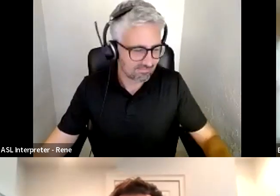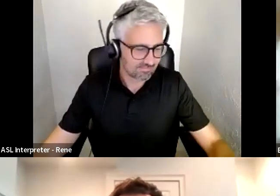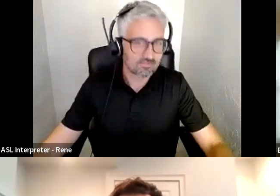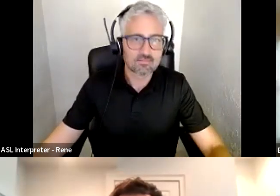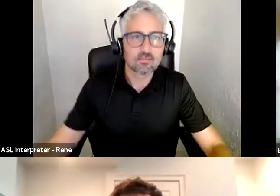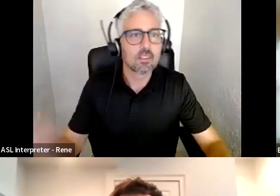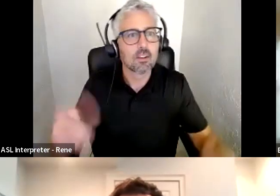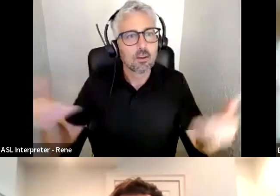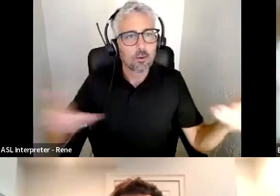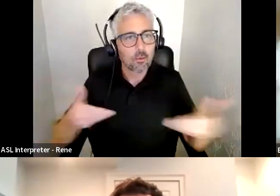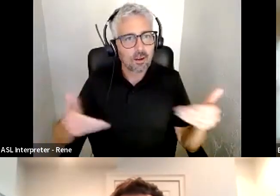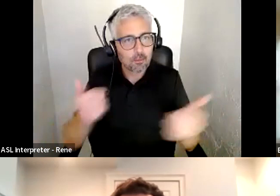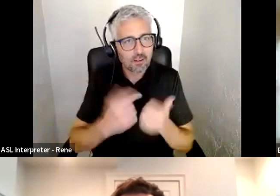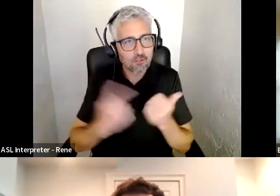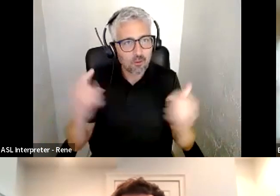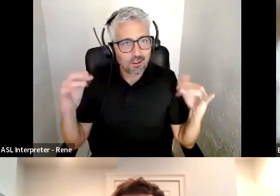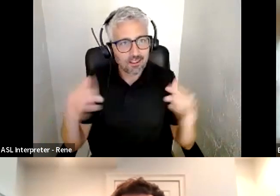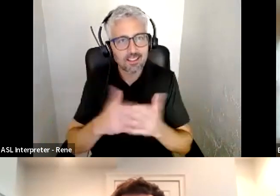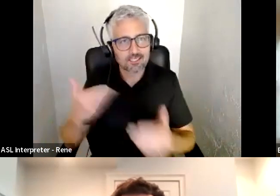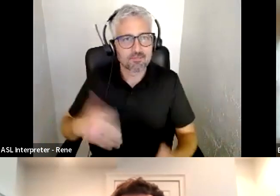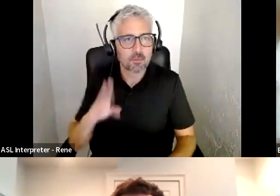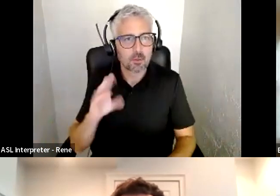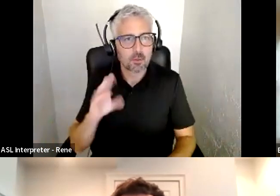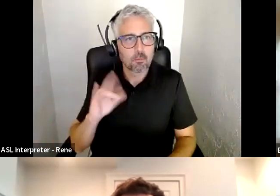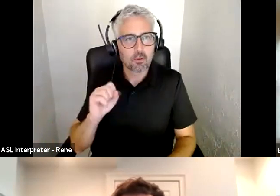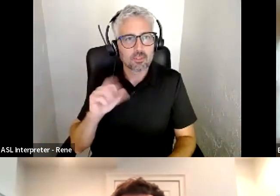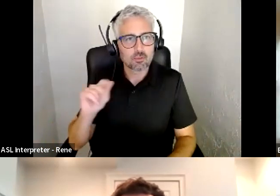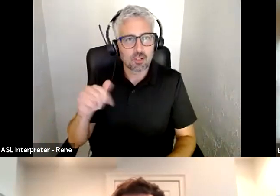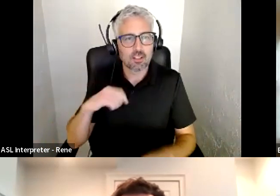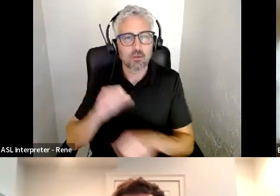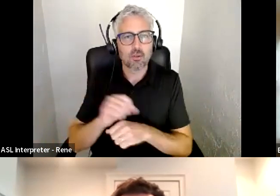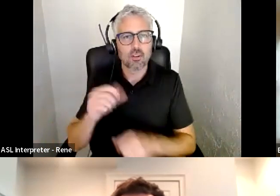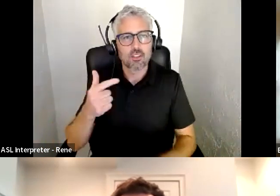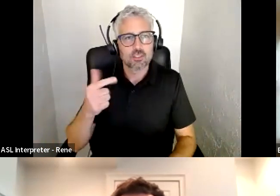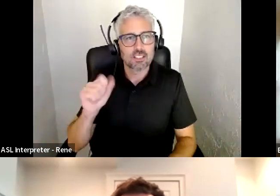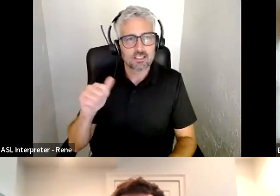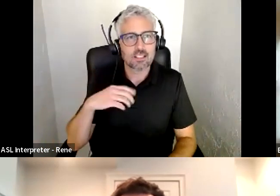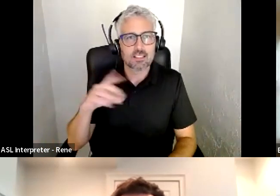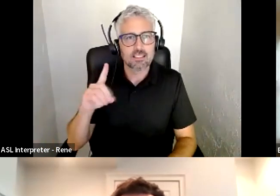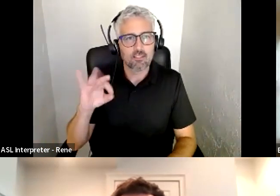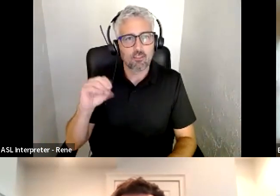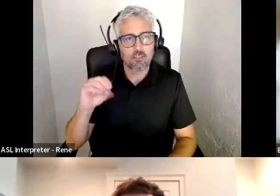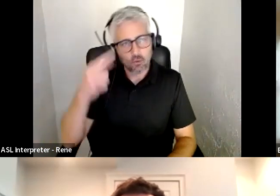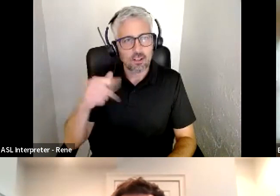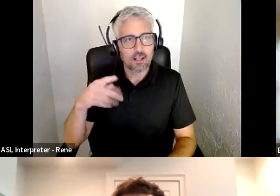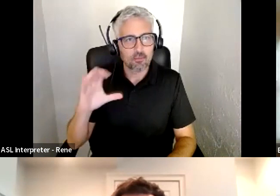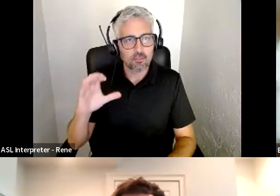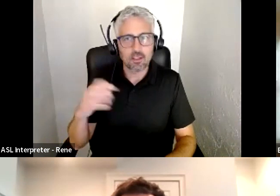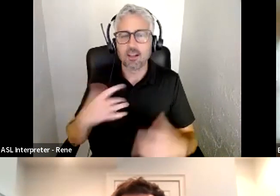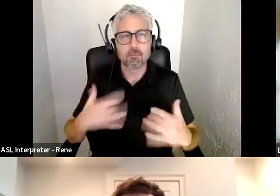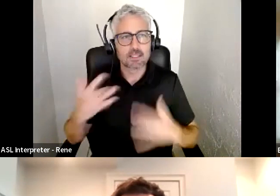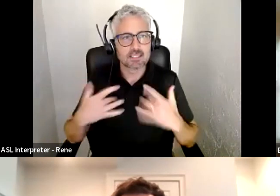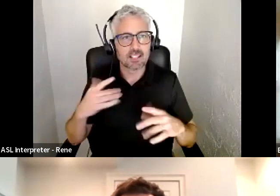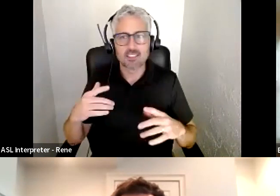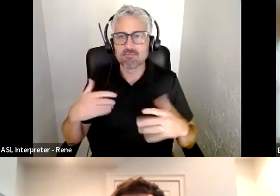Right, so welcome back, everybody. Again, Boris Aratia with GSA, DFO for the GAPFAC, and I'm excited to get started